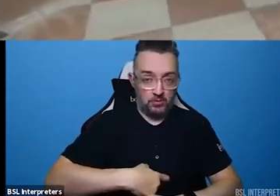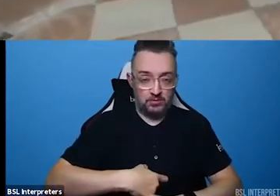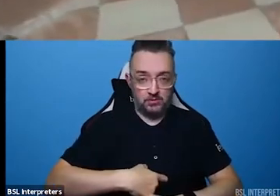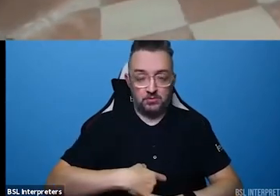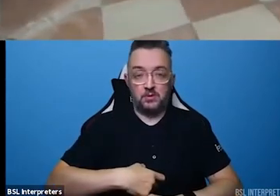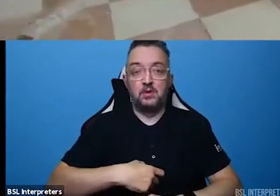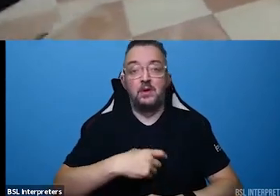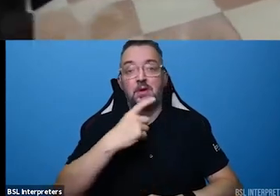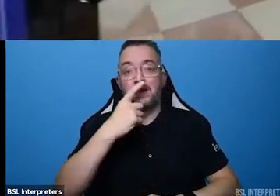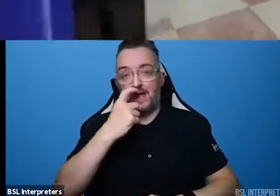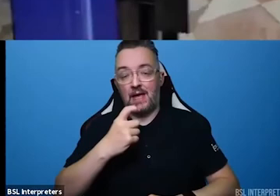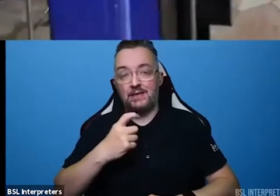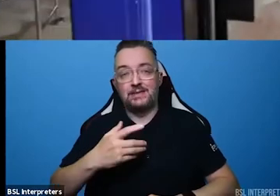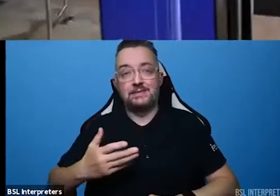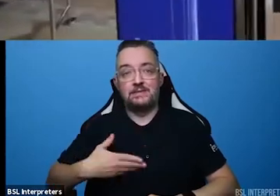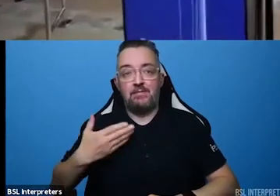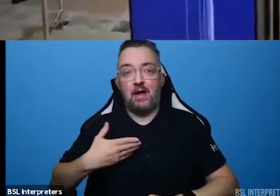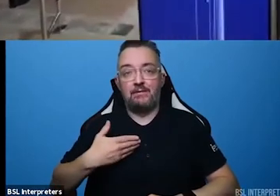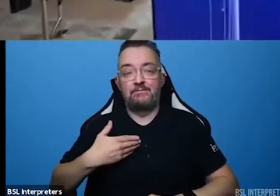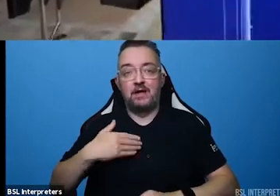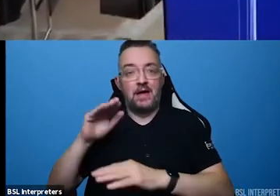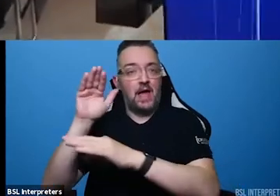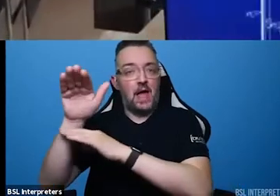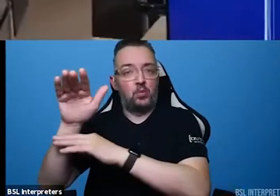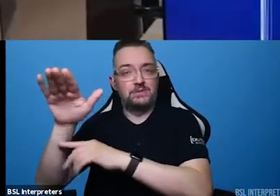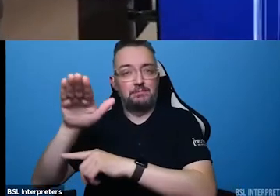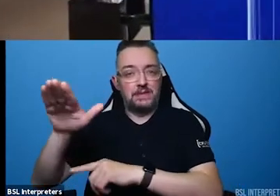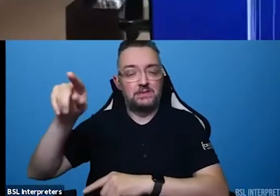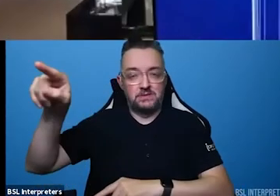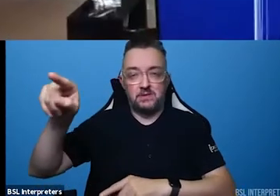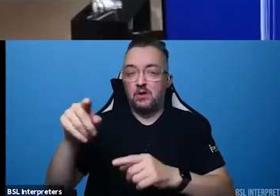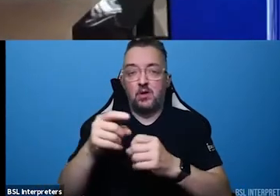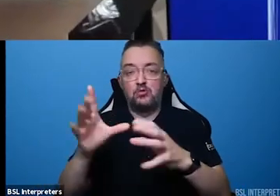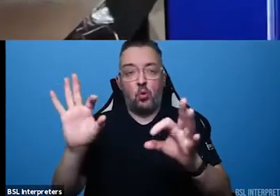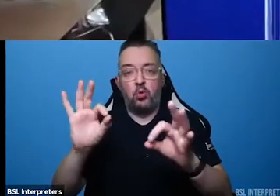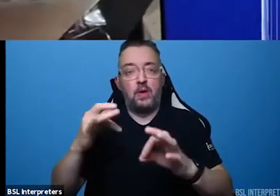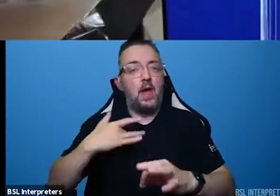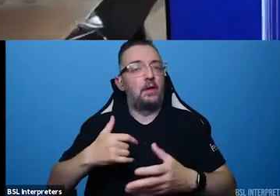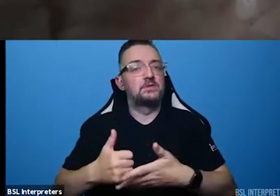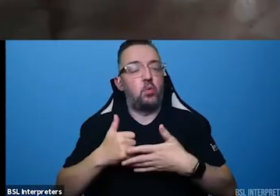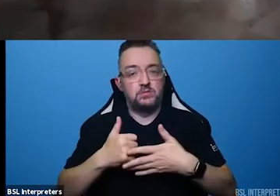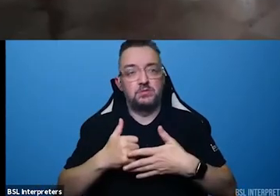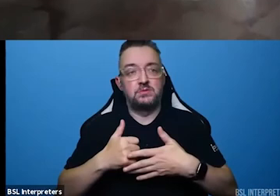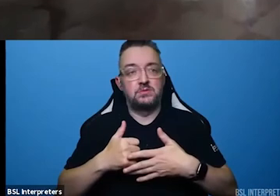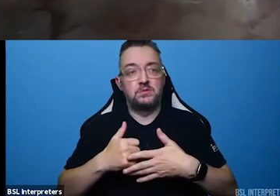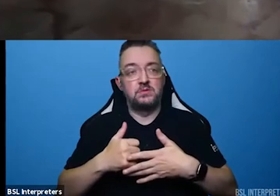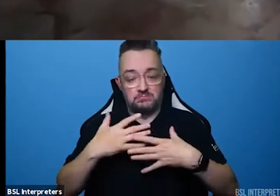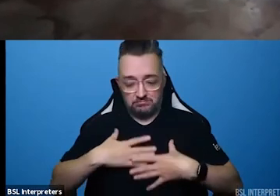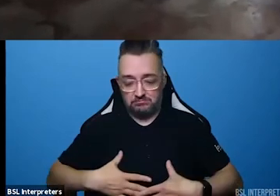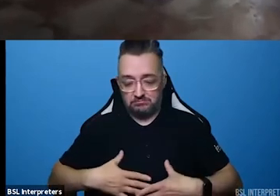the hostile environment of outer space without any life support, just naked.